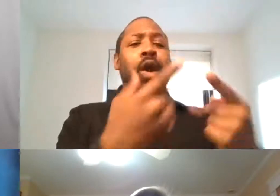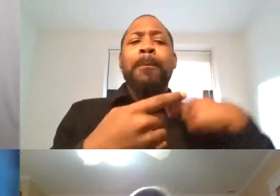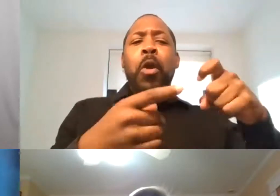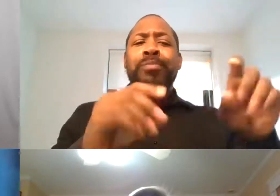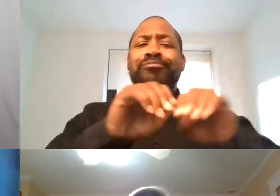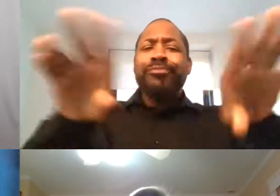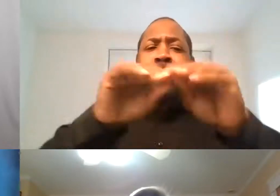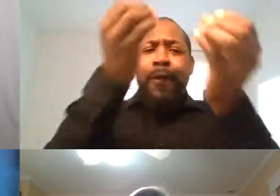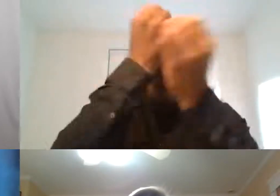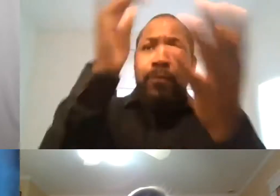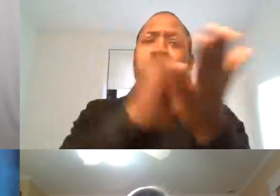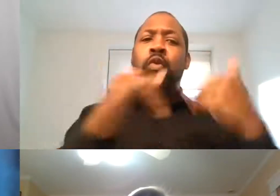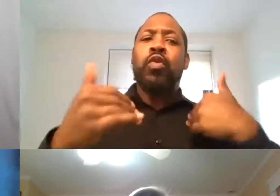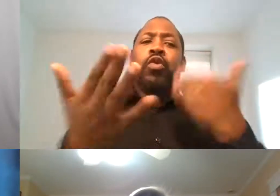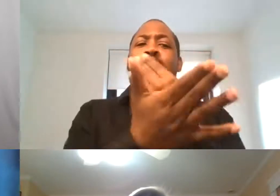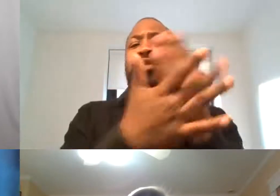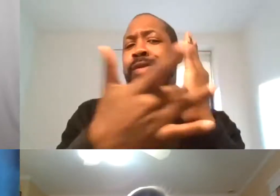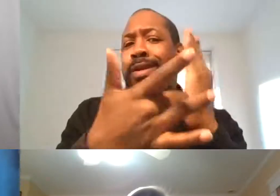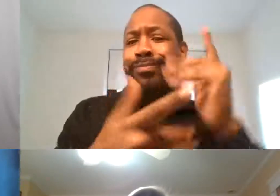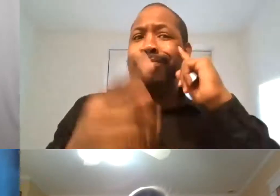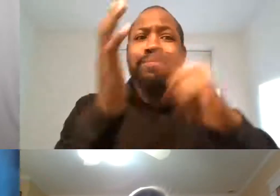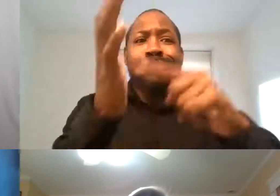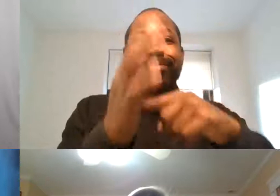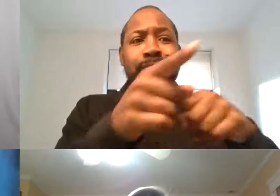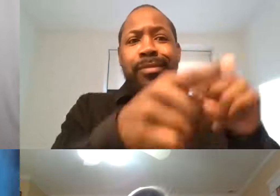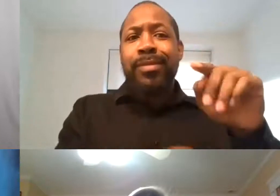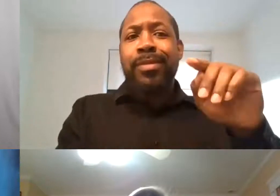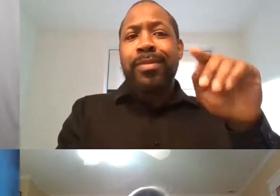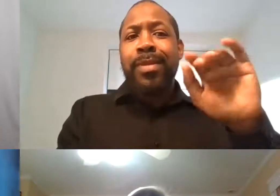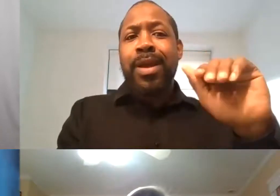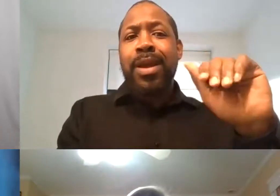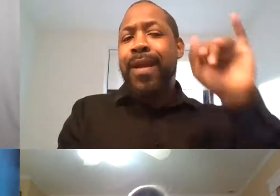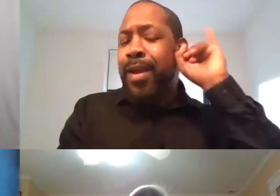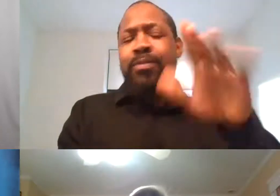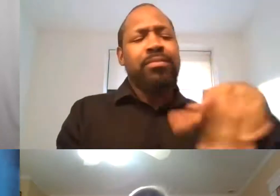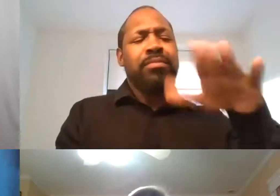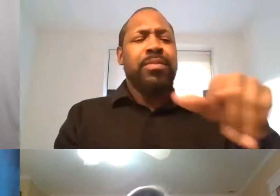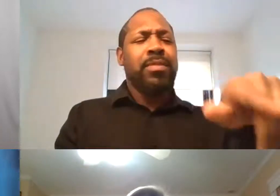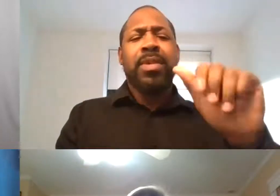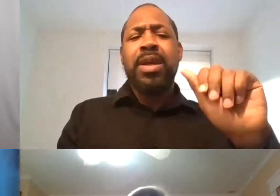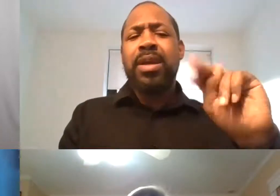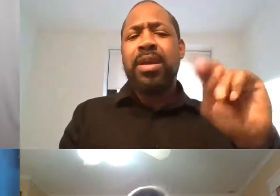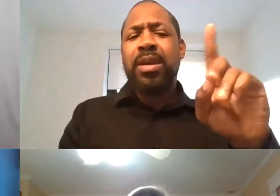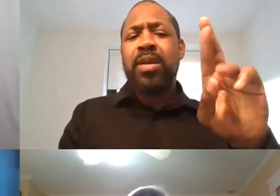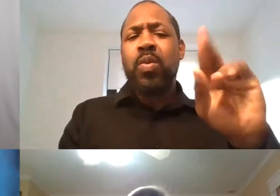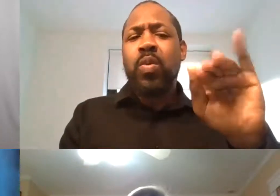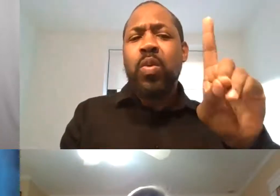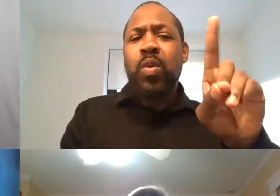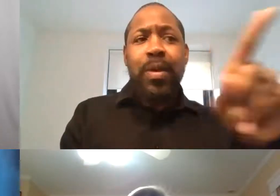or even specialized programs, making sure we get the word out to people about technology, whether it